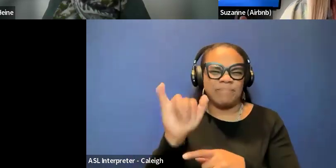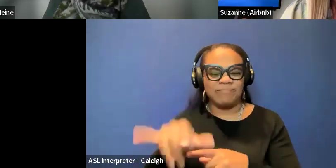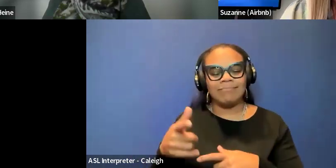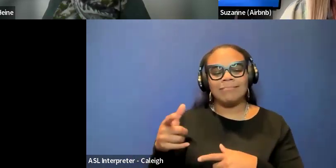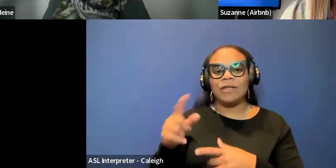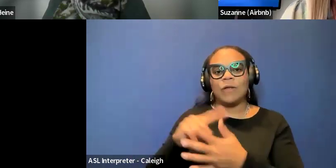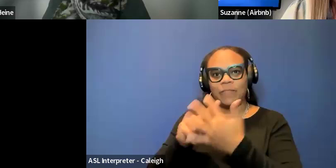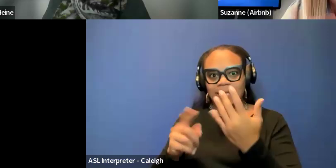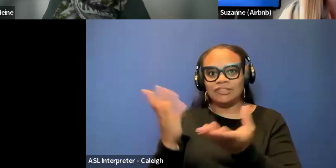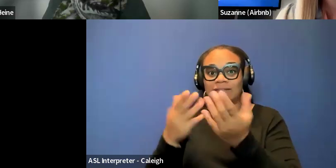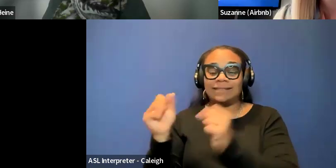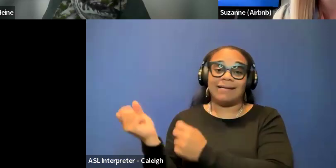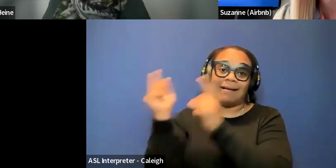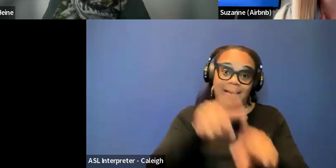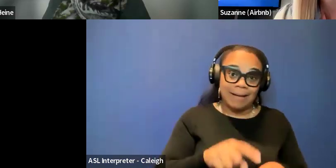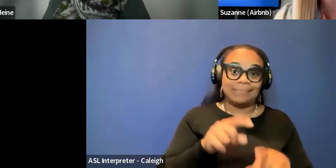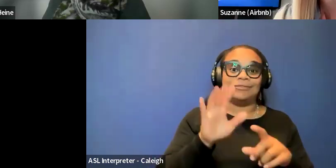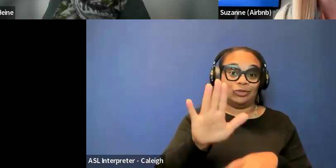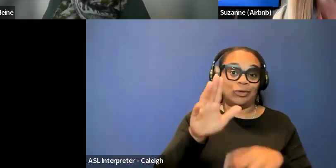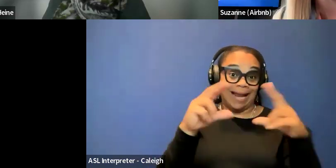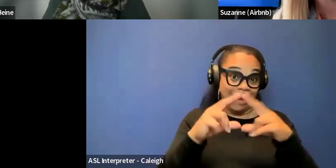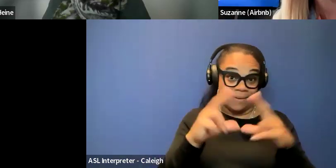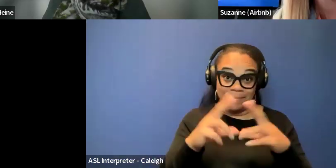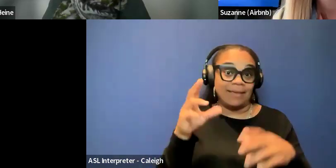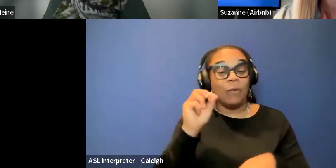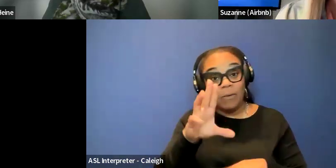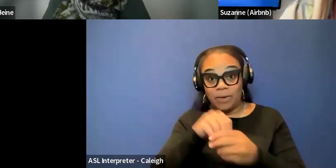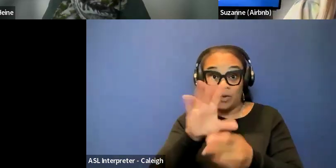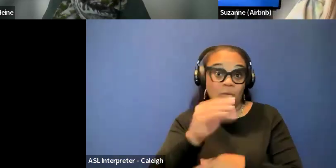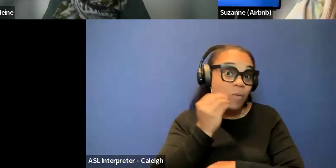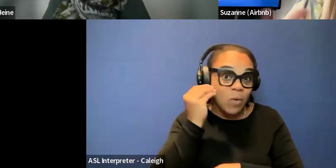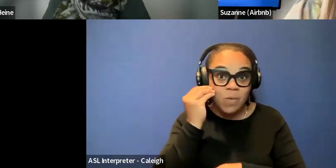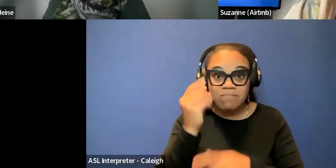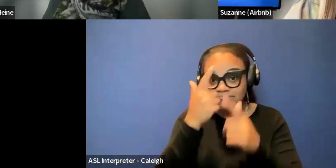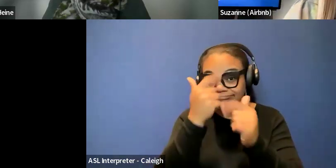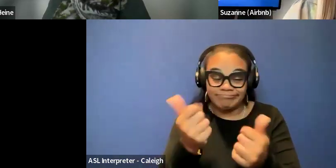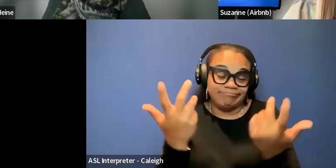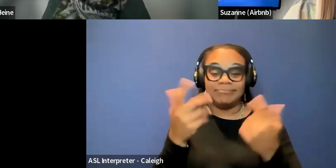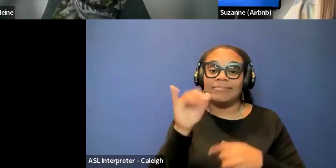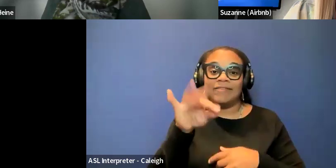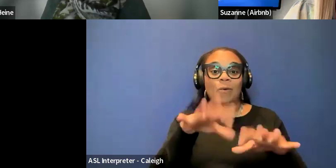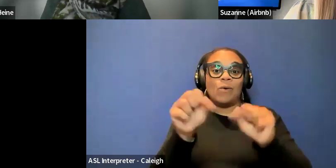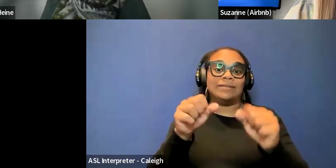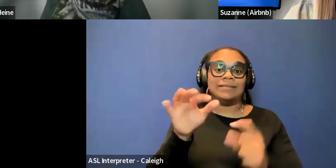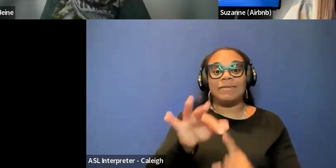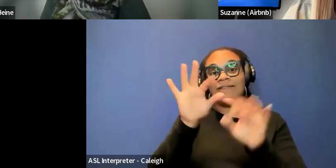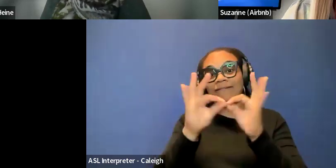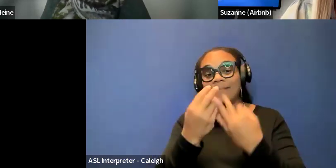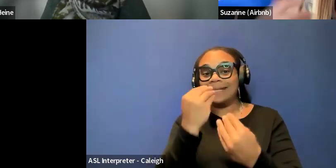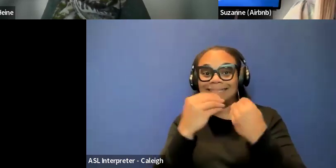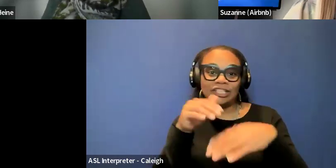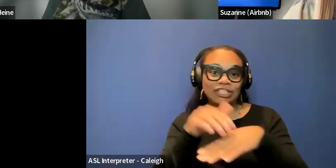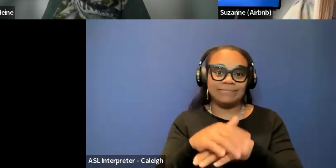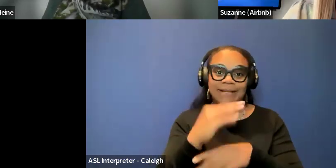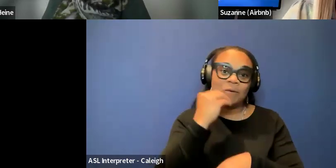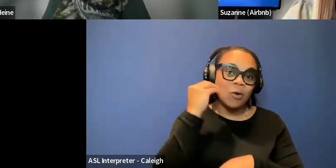come either to your Airbnb listing. You can actually do this in your, in your own home. If you're maybe hosting like a special family dinner at home one weekend,